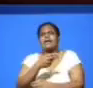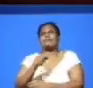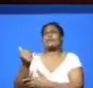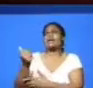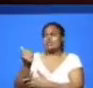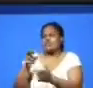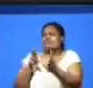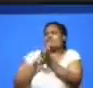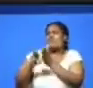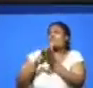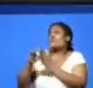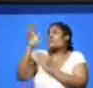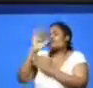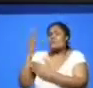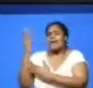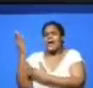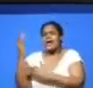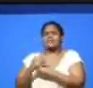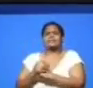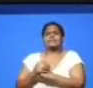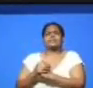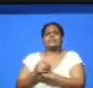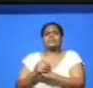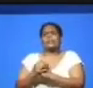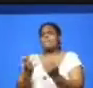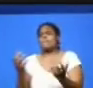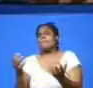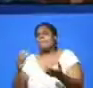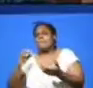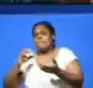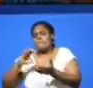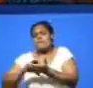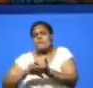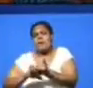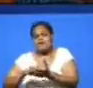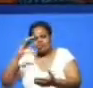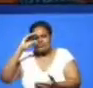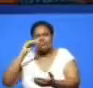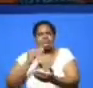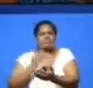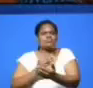his fist in the face of God. Ahab married the daughter of